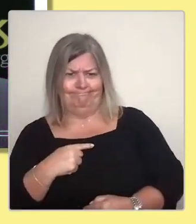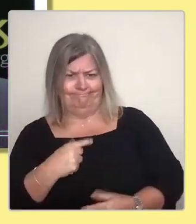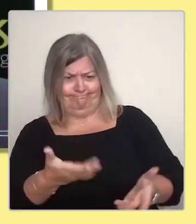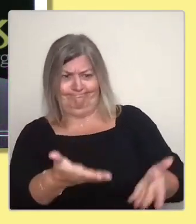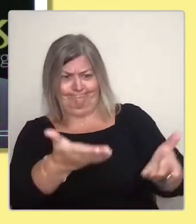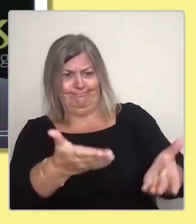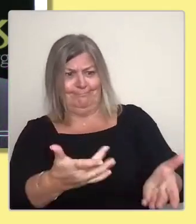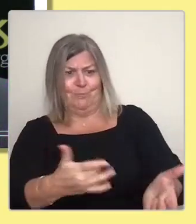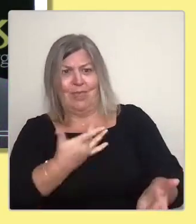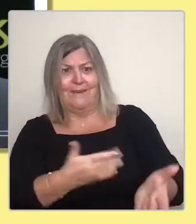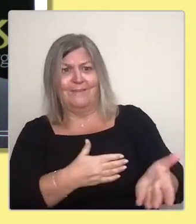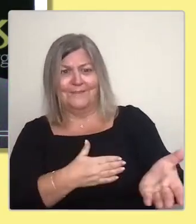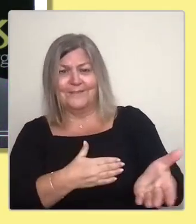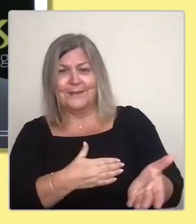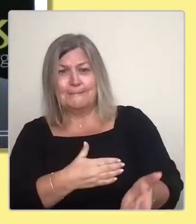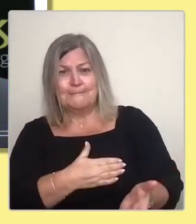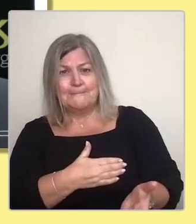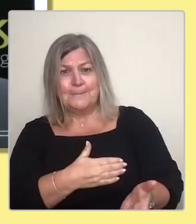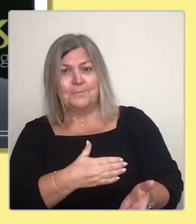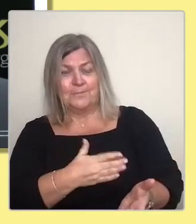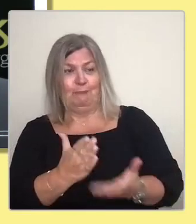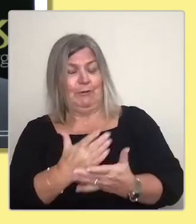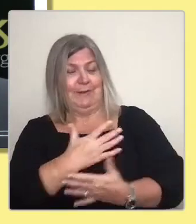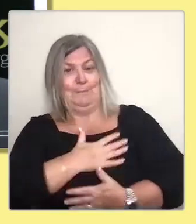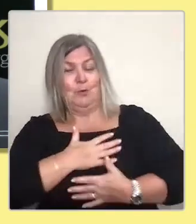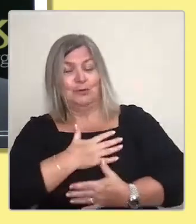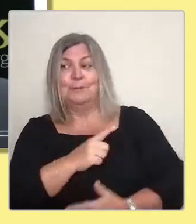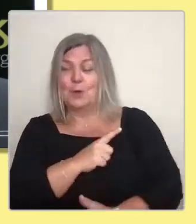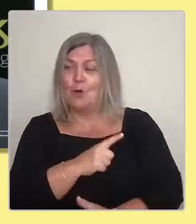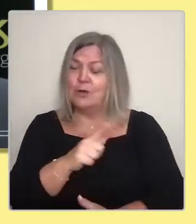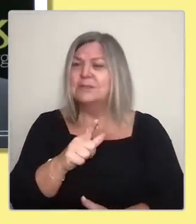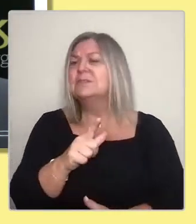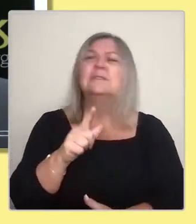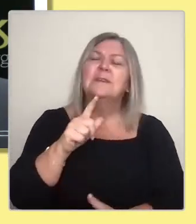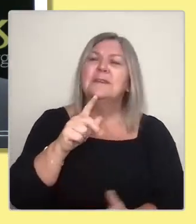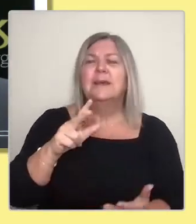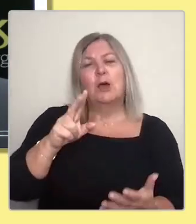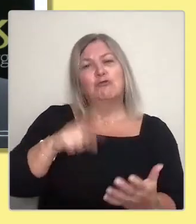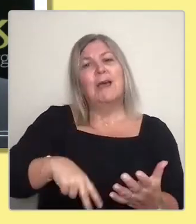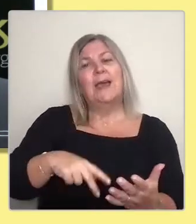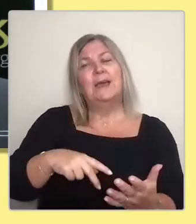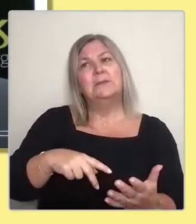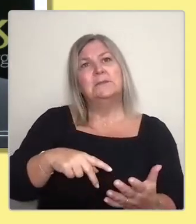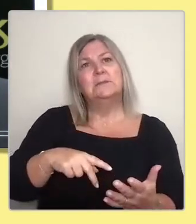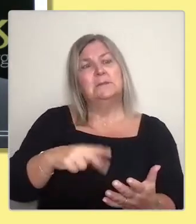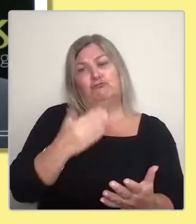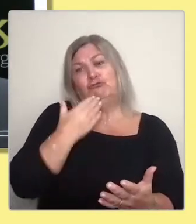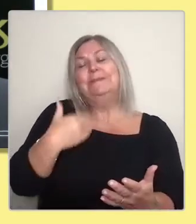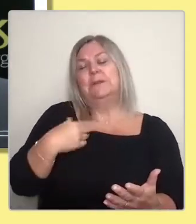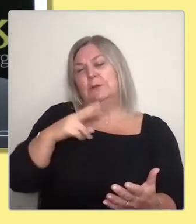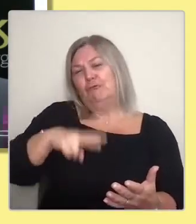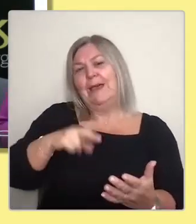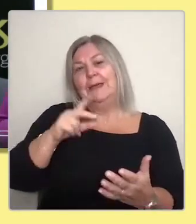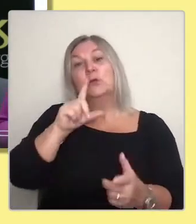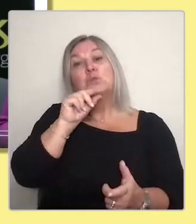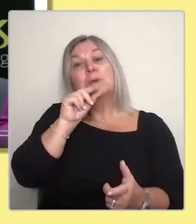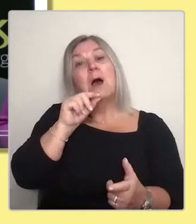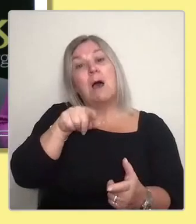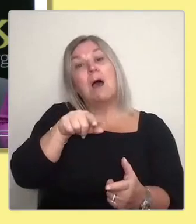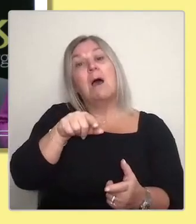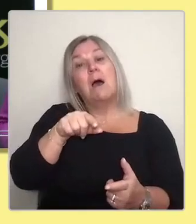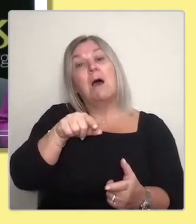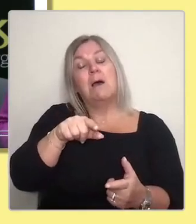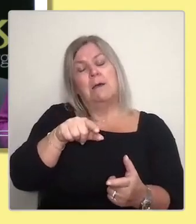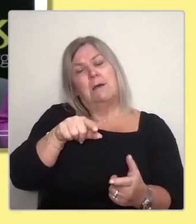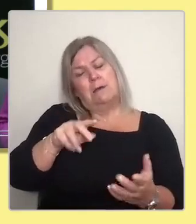I'm genuinely getting a bit emotional actually, because I was reading a Twitter thread day before yesterday of someone who was just